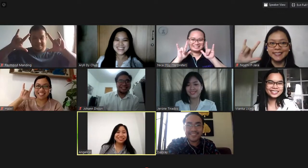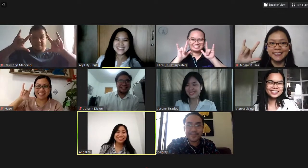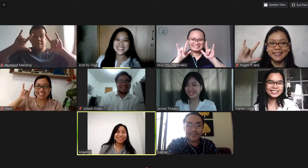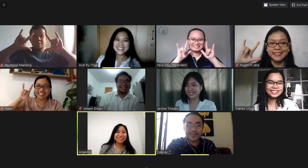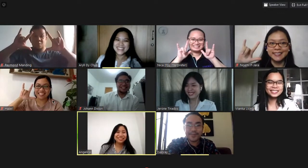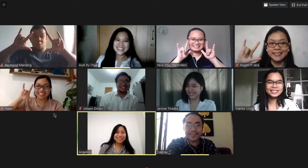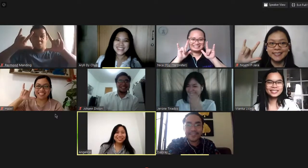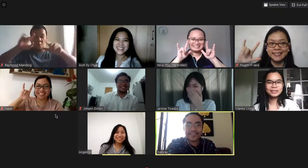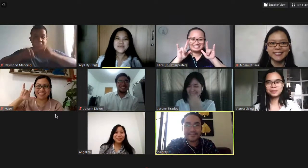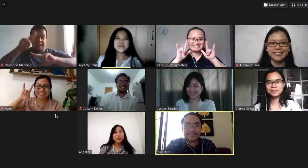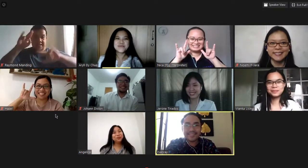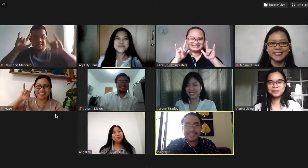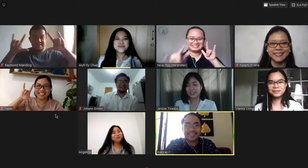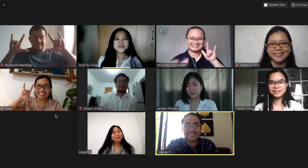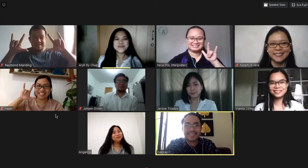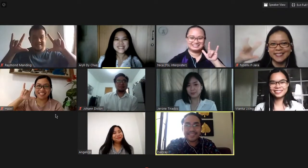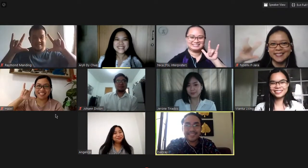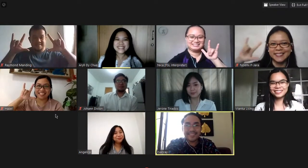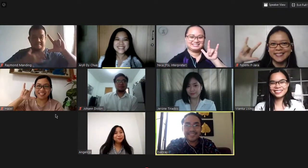One more.